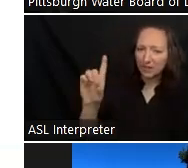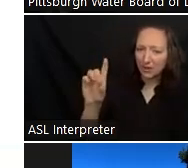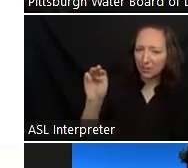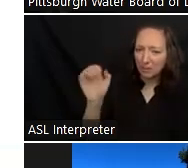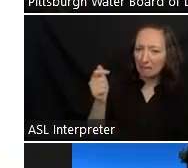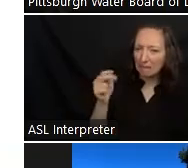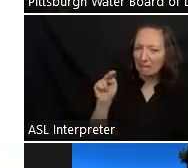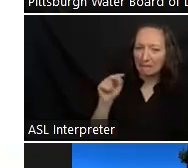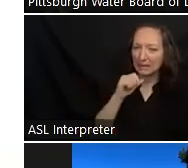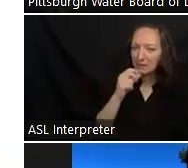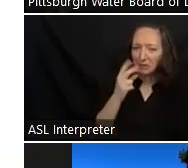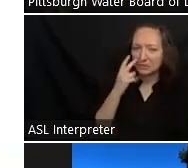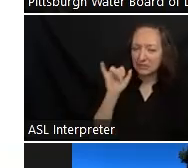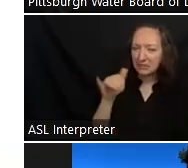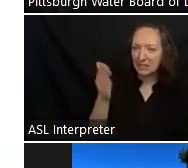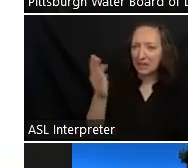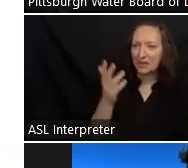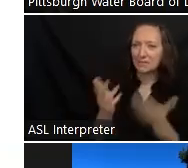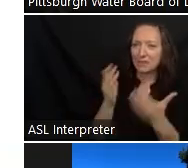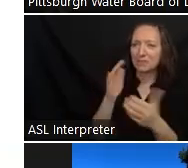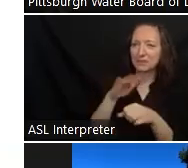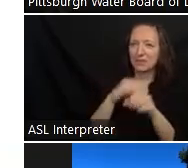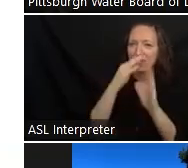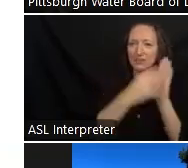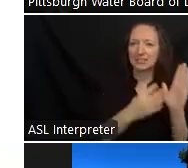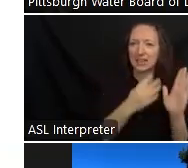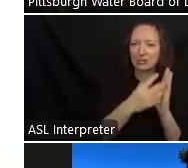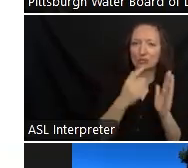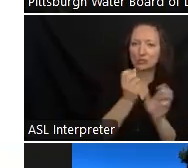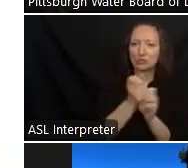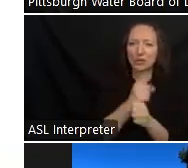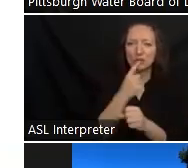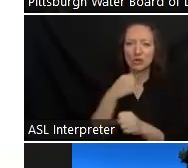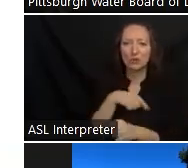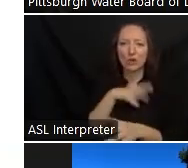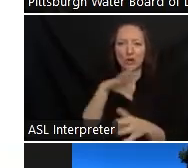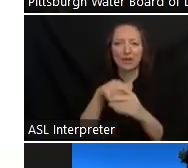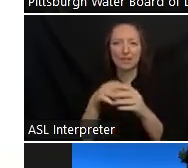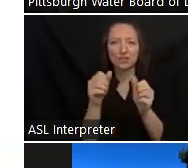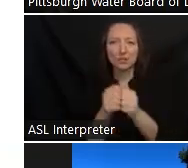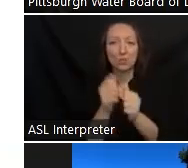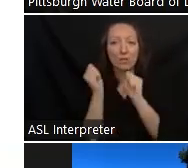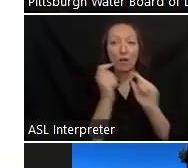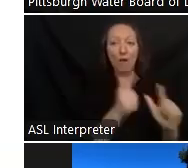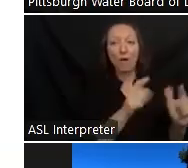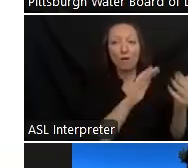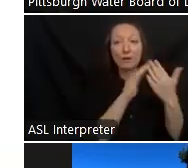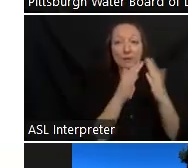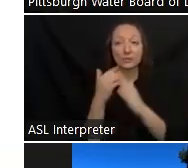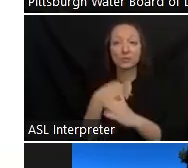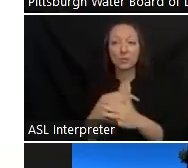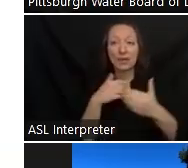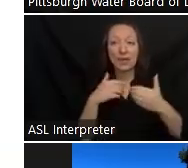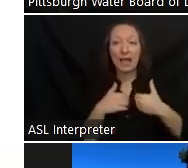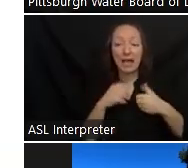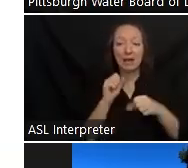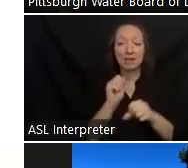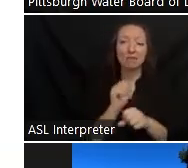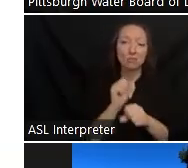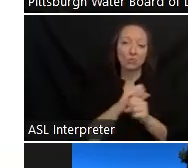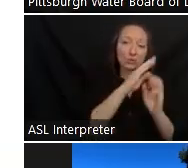schedule to make sure that we're engaging with each of the neighborhoods where we have scheduled and planned work. So we